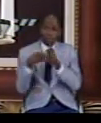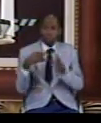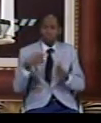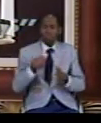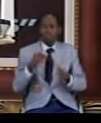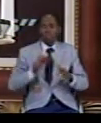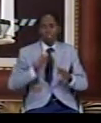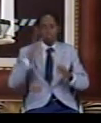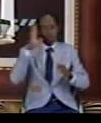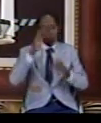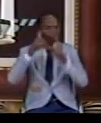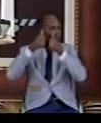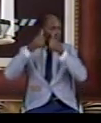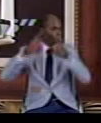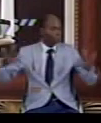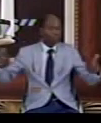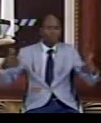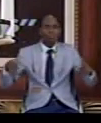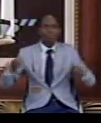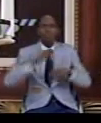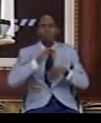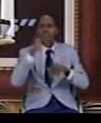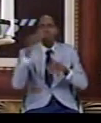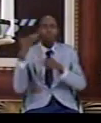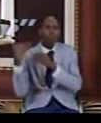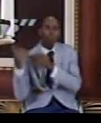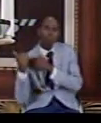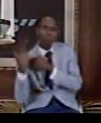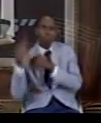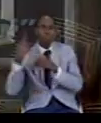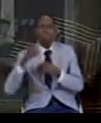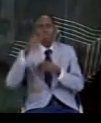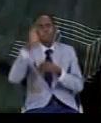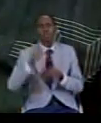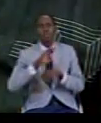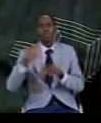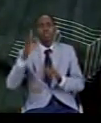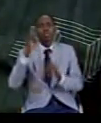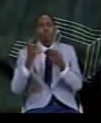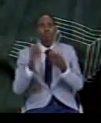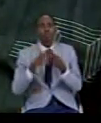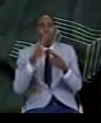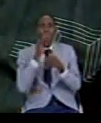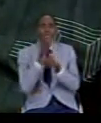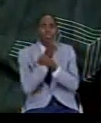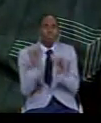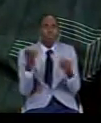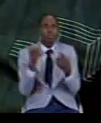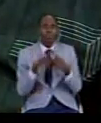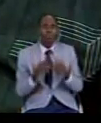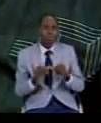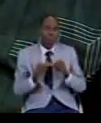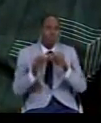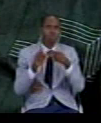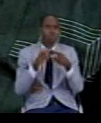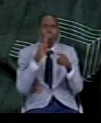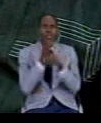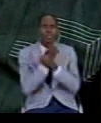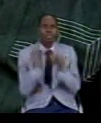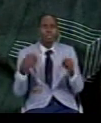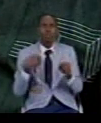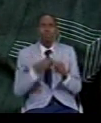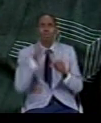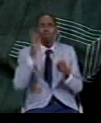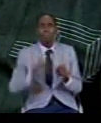not carrying their cross. But you know, if we're going to get saved and if we're going to keep saved, we must bear